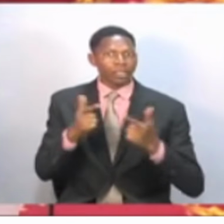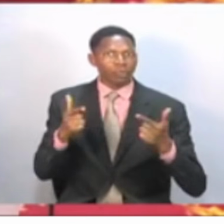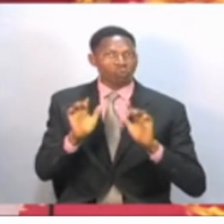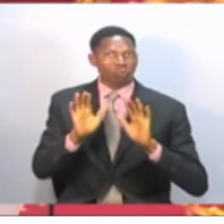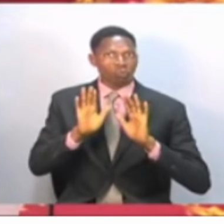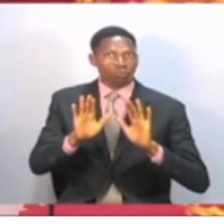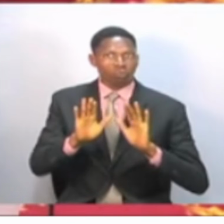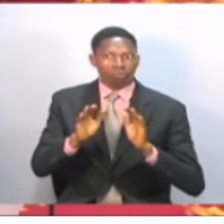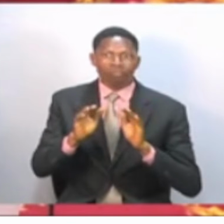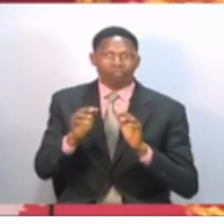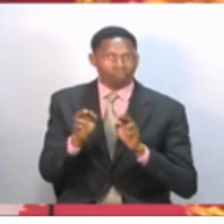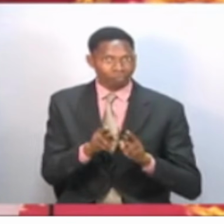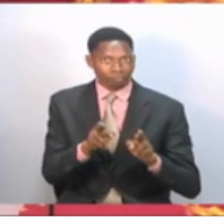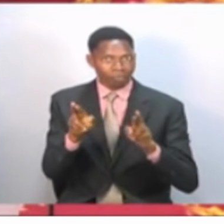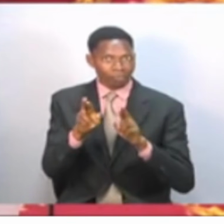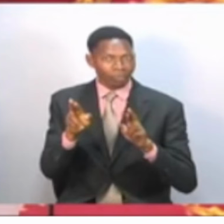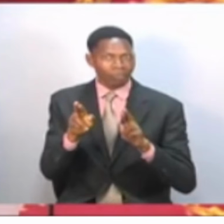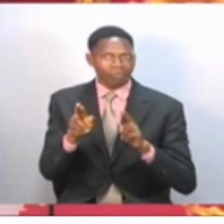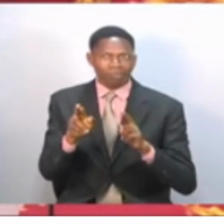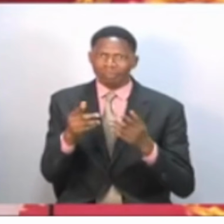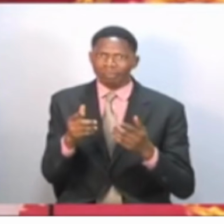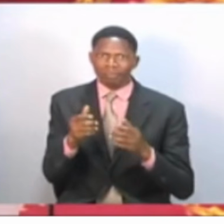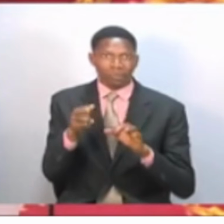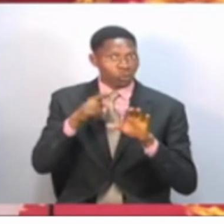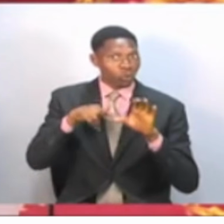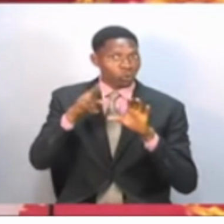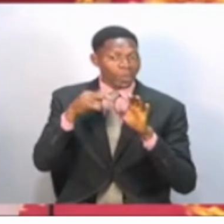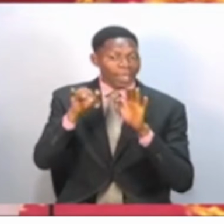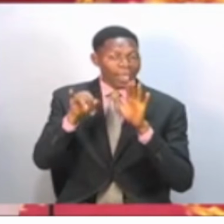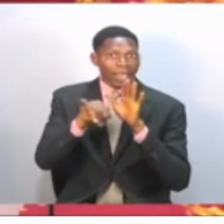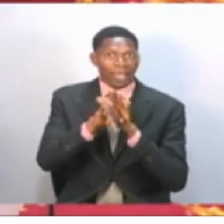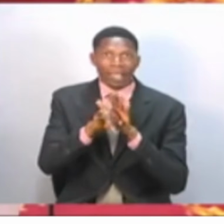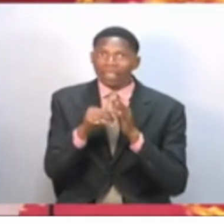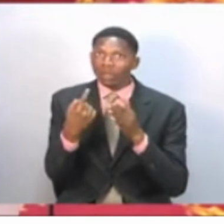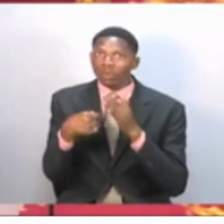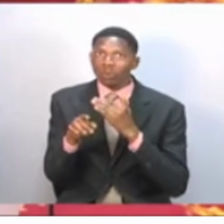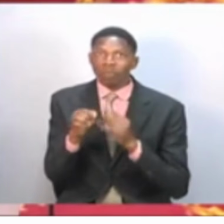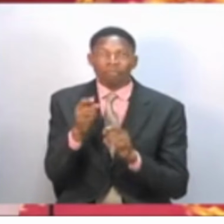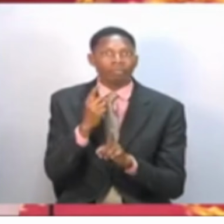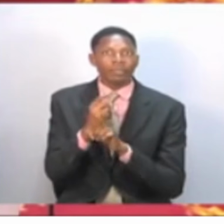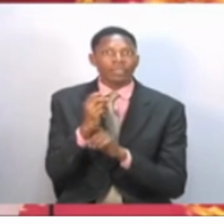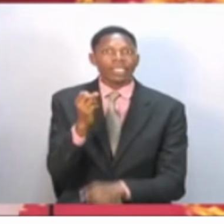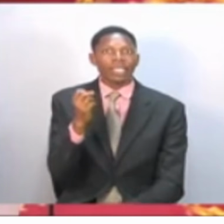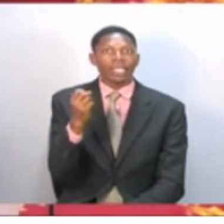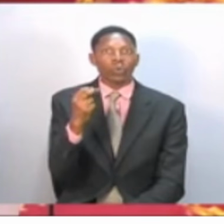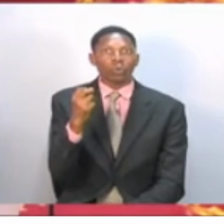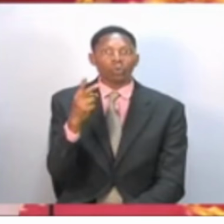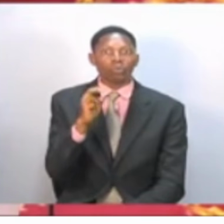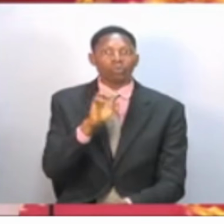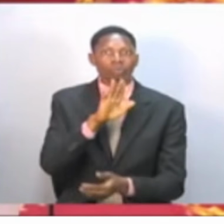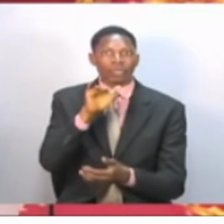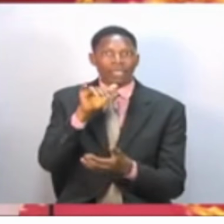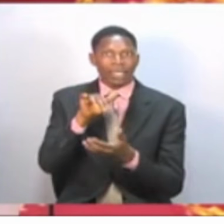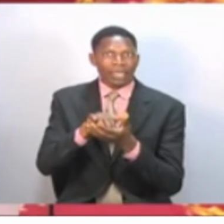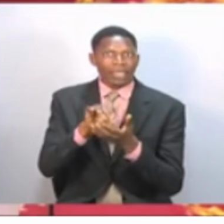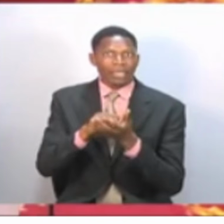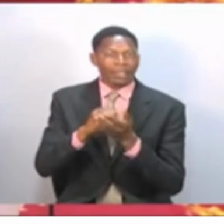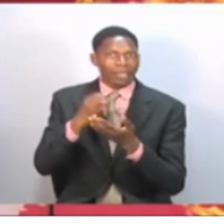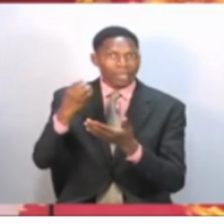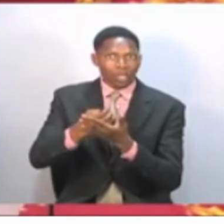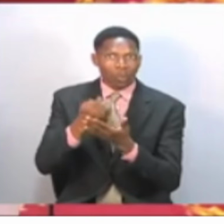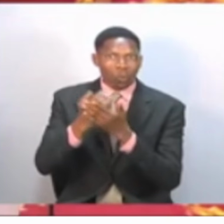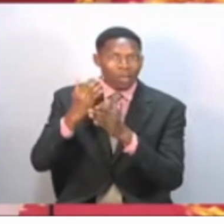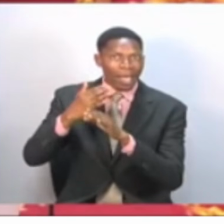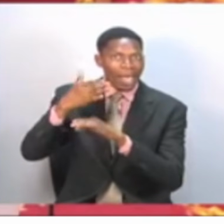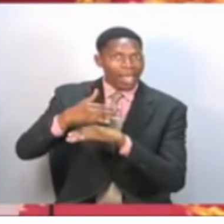were identified, the original Big Push project identified were just 12 major economic corridors across the country,